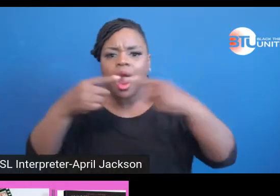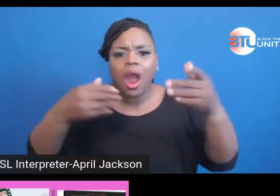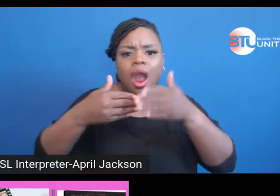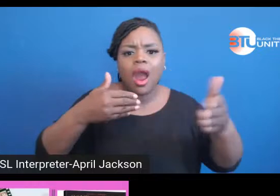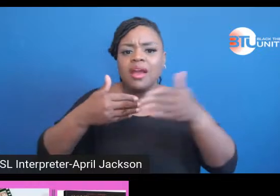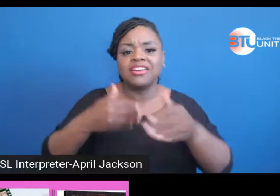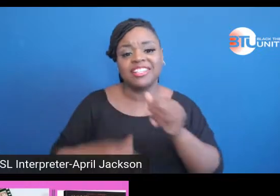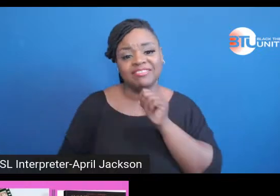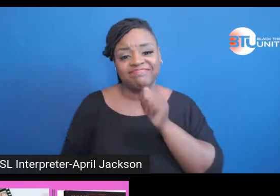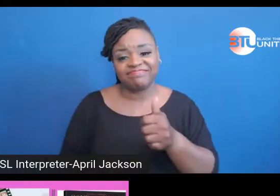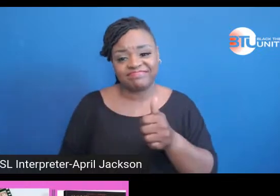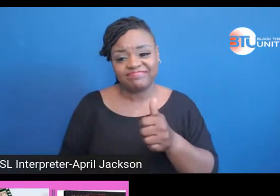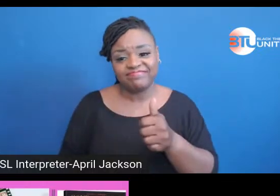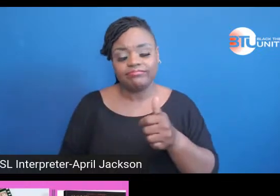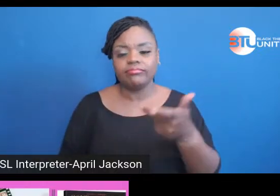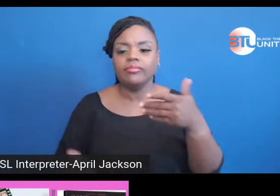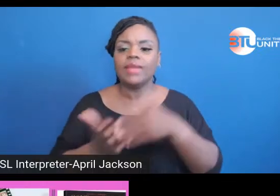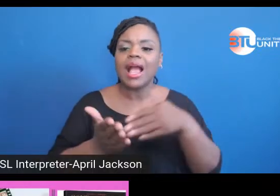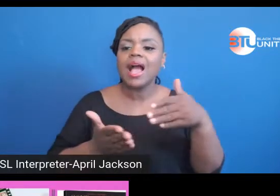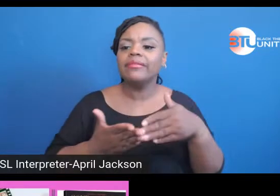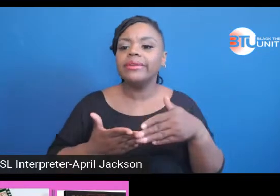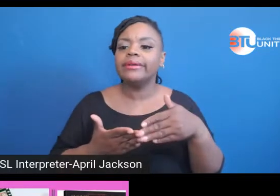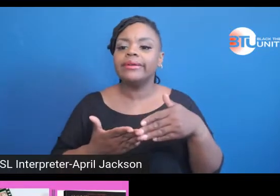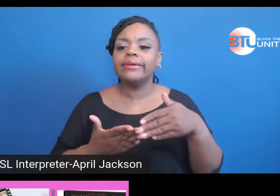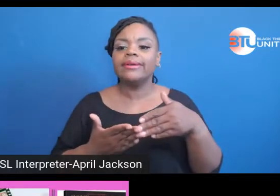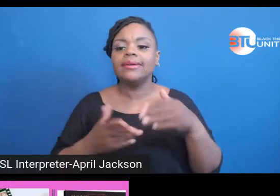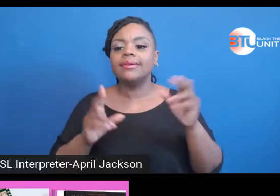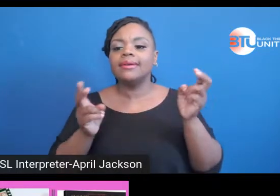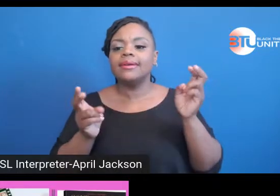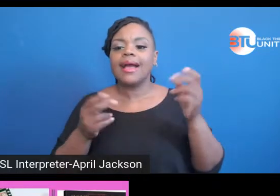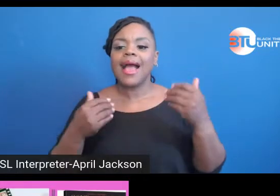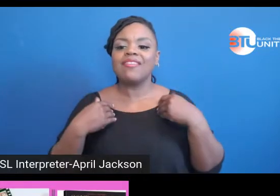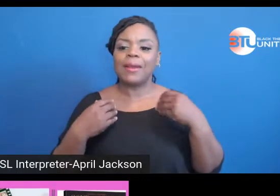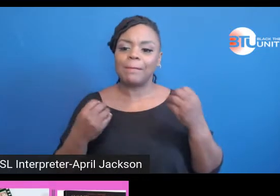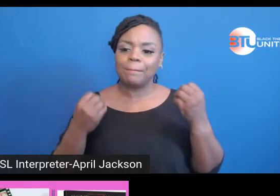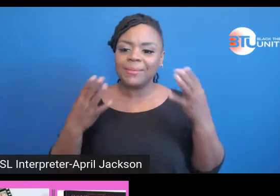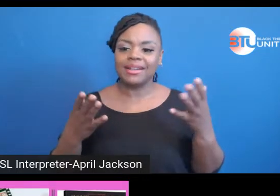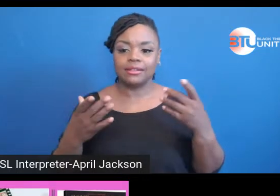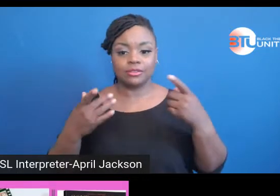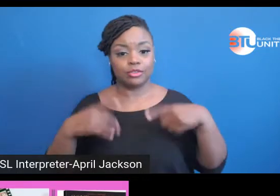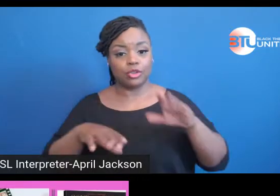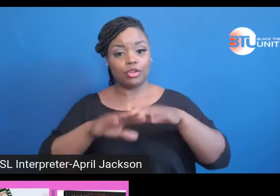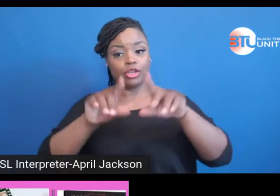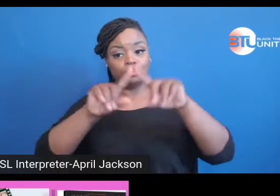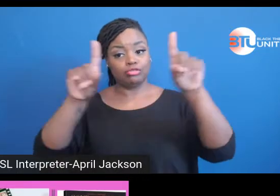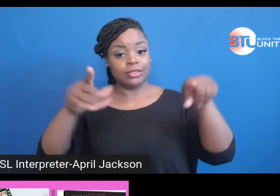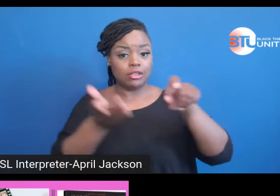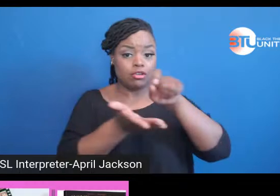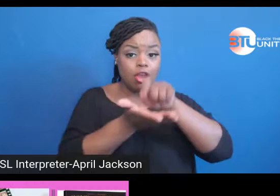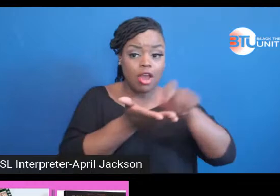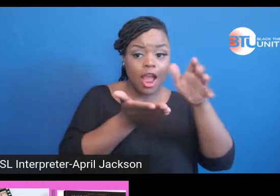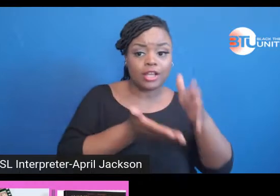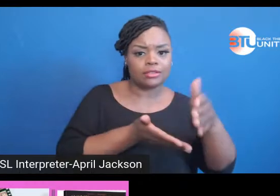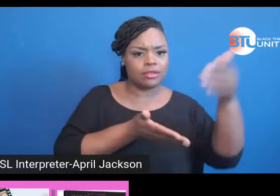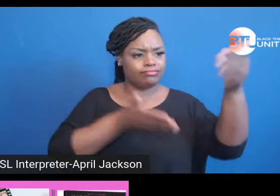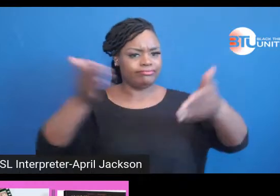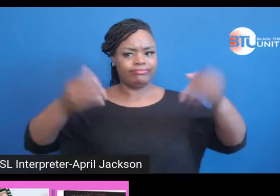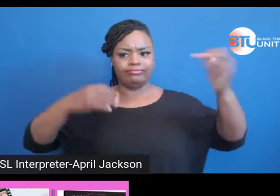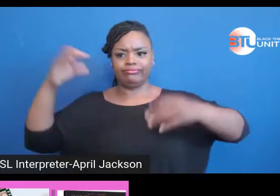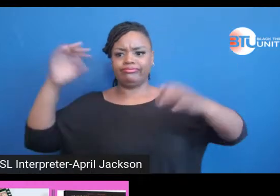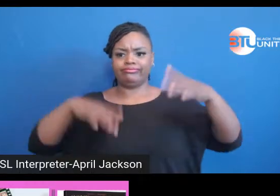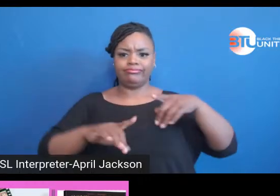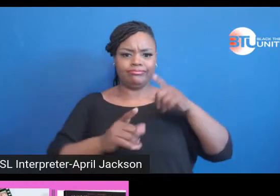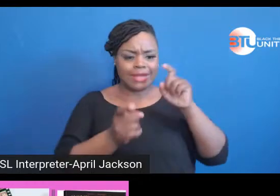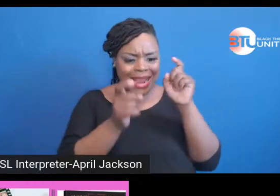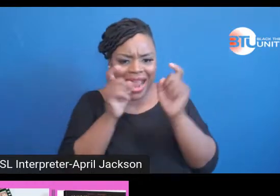often there'll be a lot of other screenwriters brought in to do edits after the producer decides to exercise